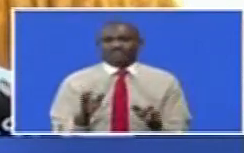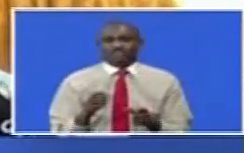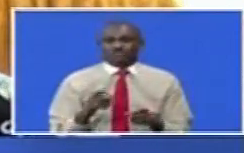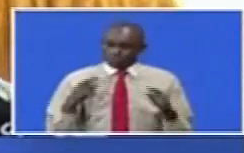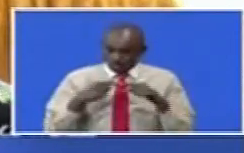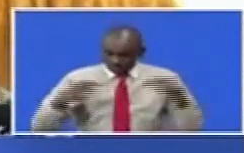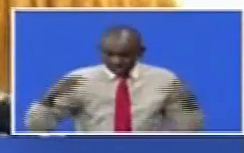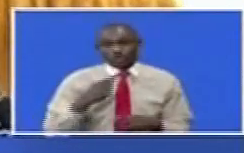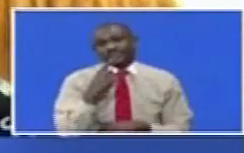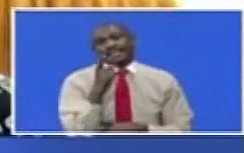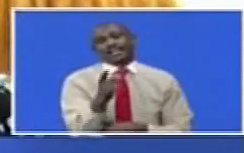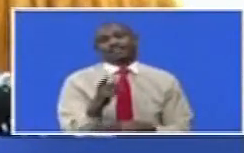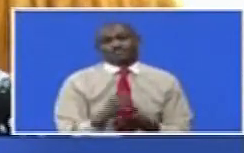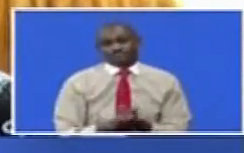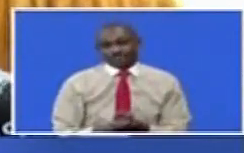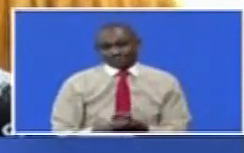position